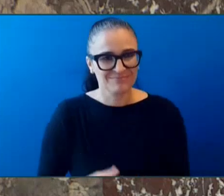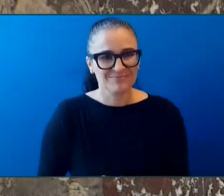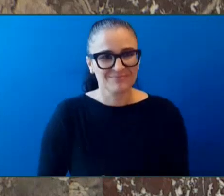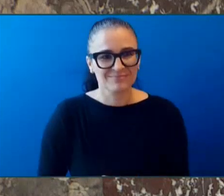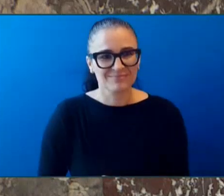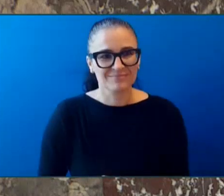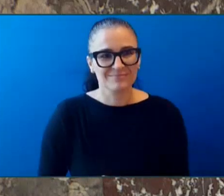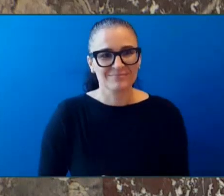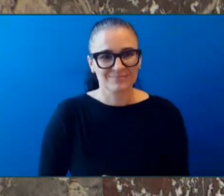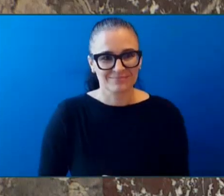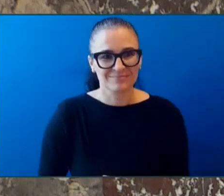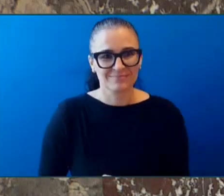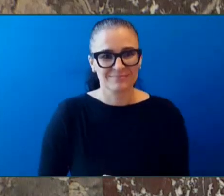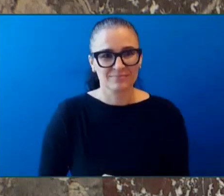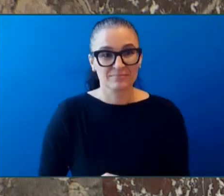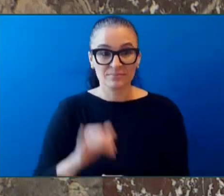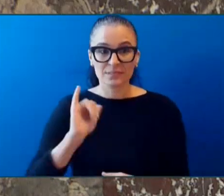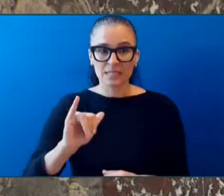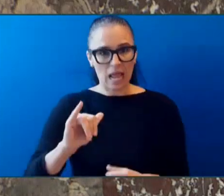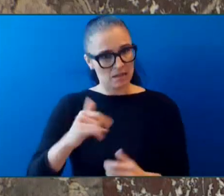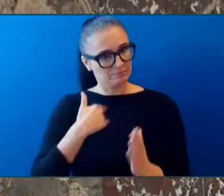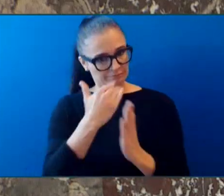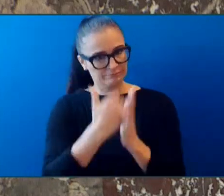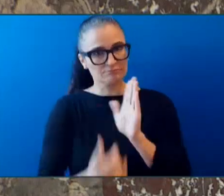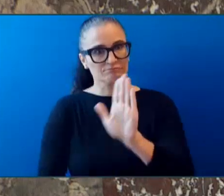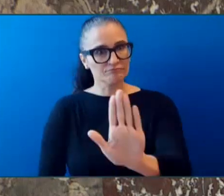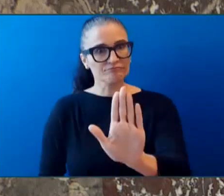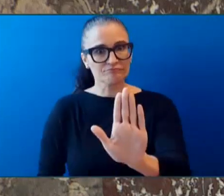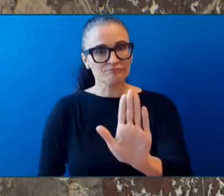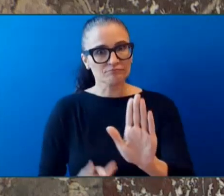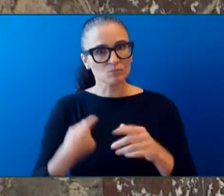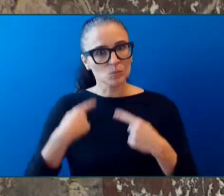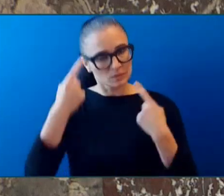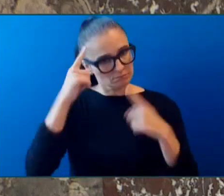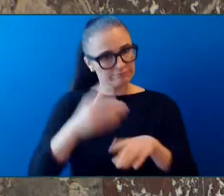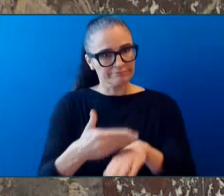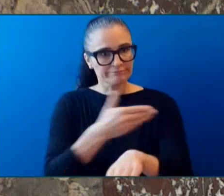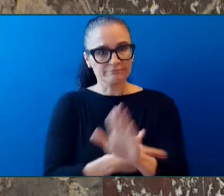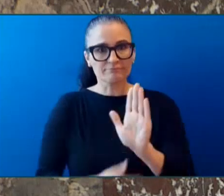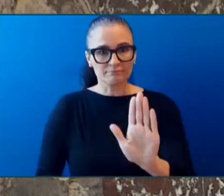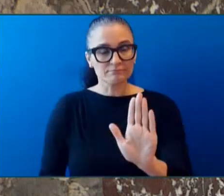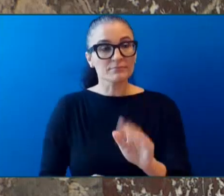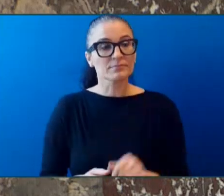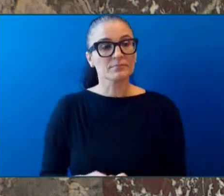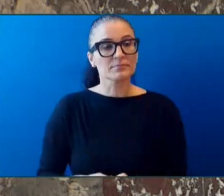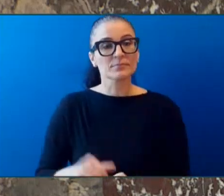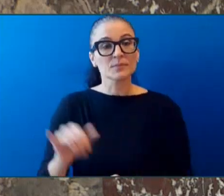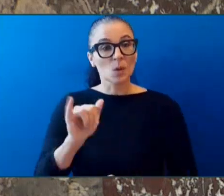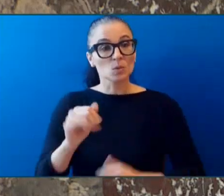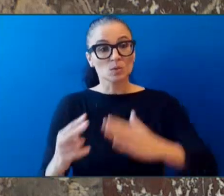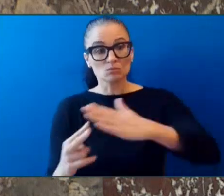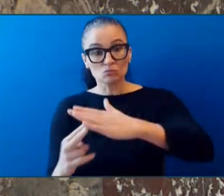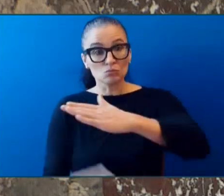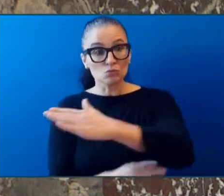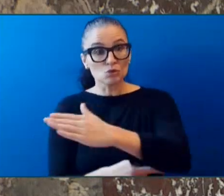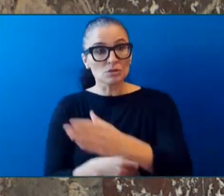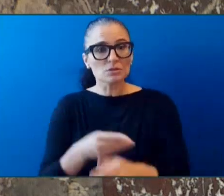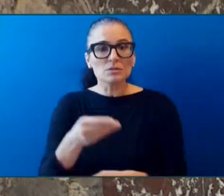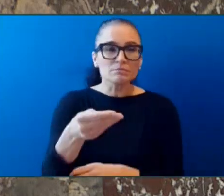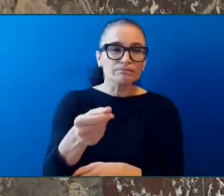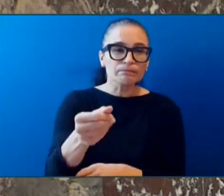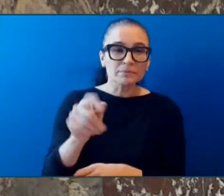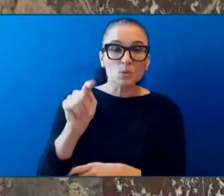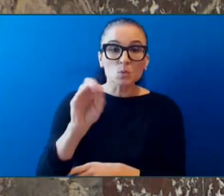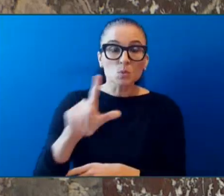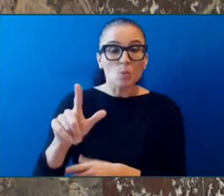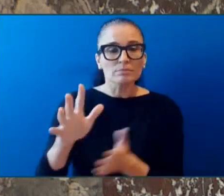BC Hydro. And we took the tolls off the bridges. The Leader of the Opposition still says the tolls were a good idea. If he gets back in on this side,